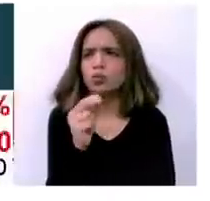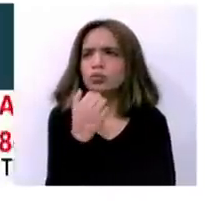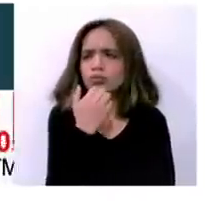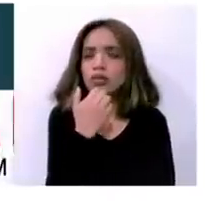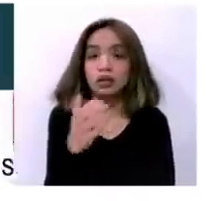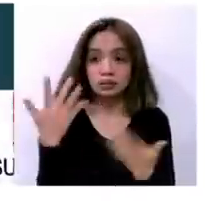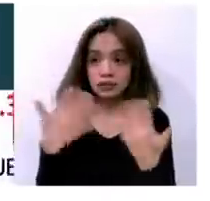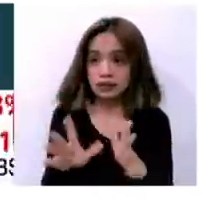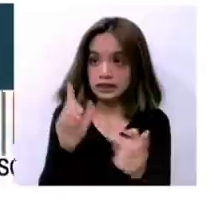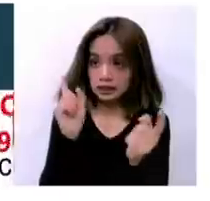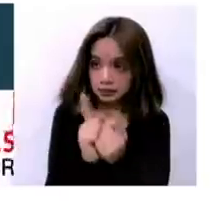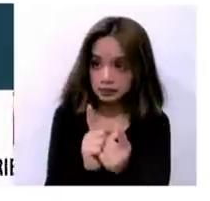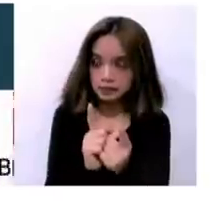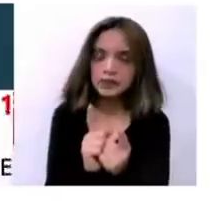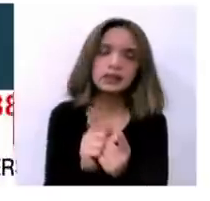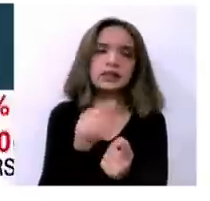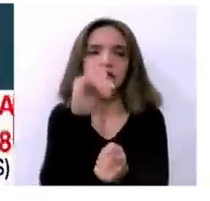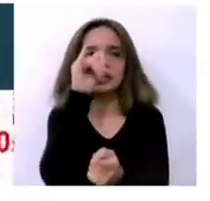Mayor Isko and